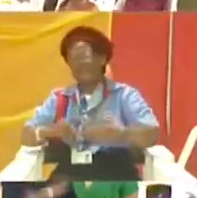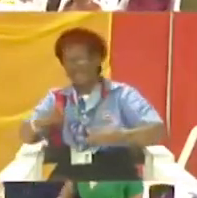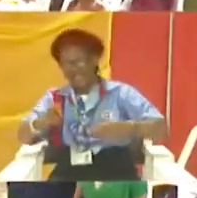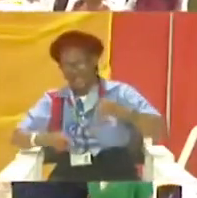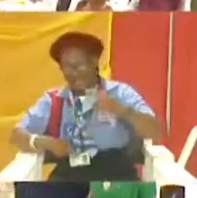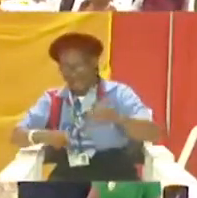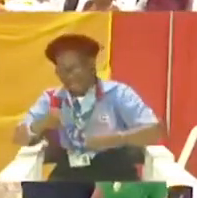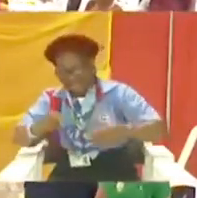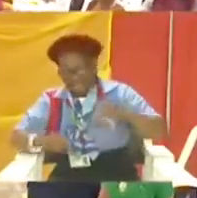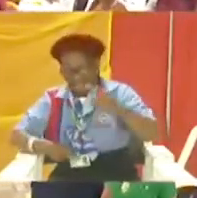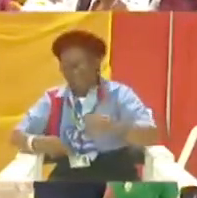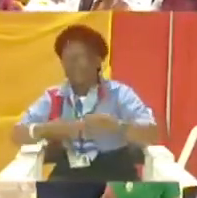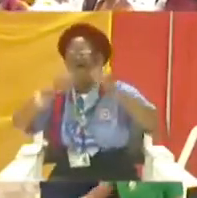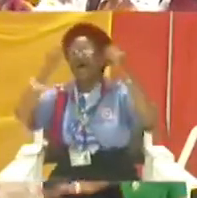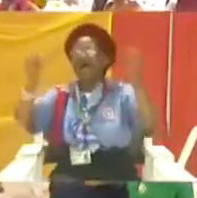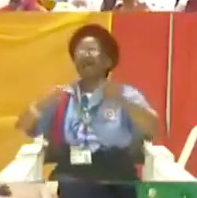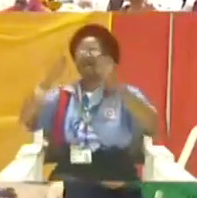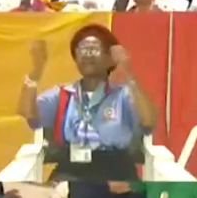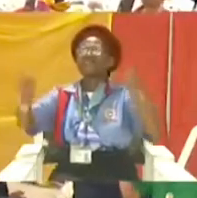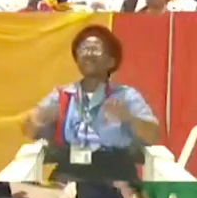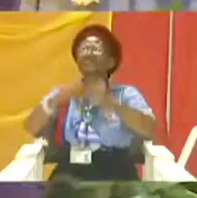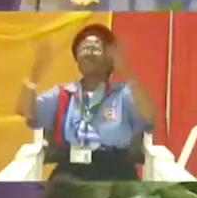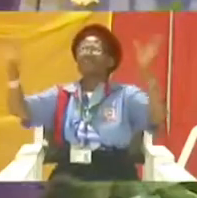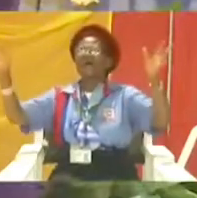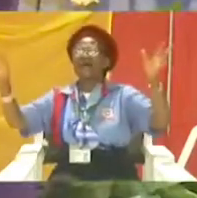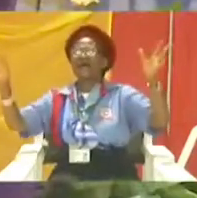omnipotent reigner.